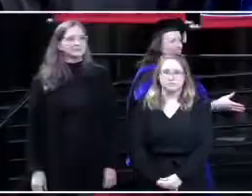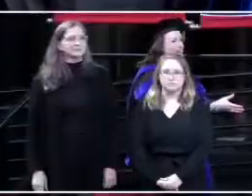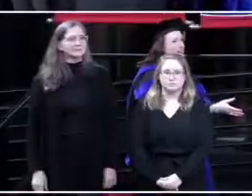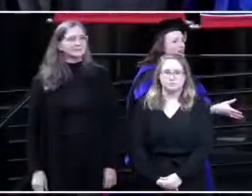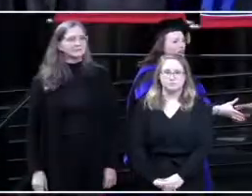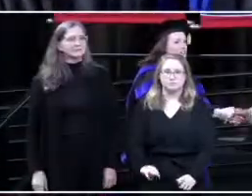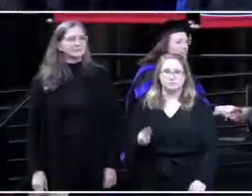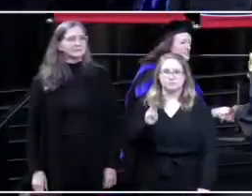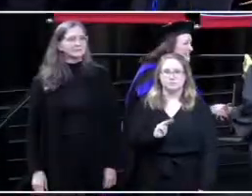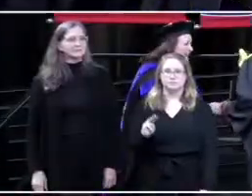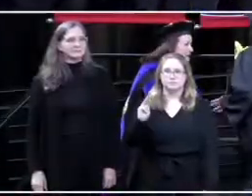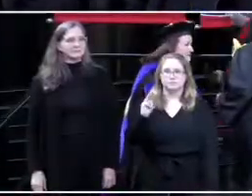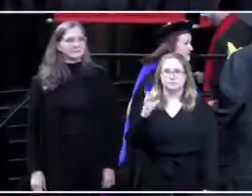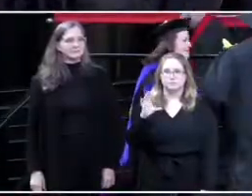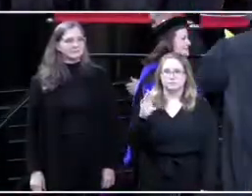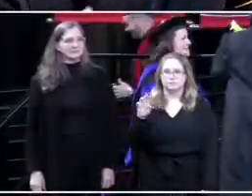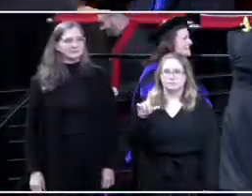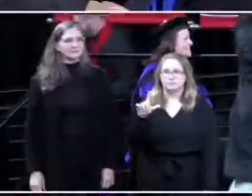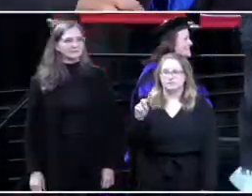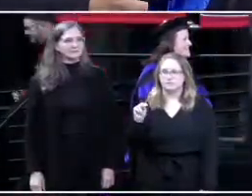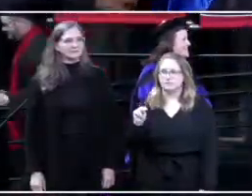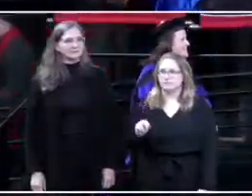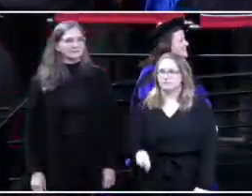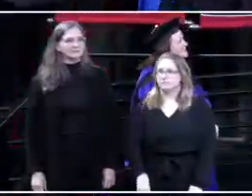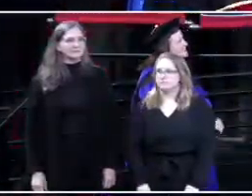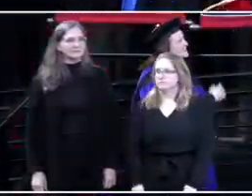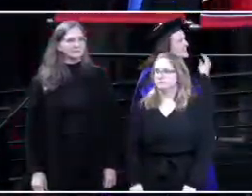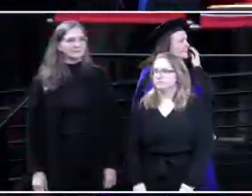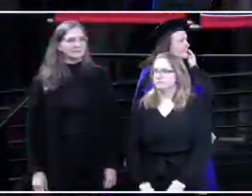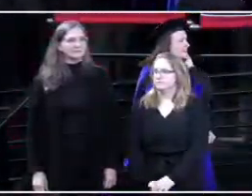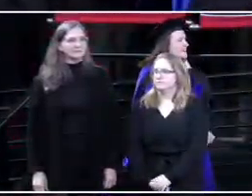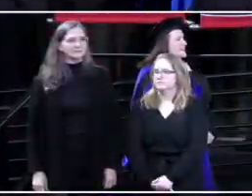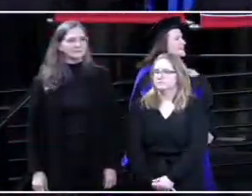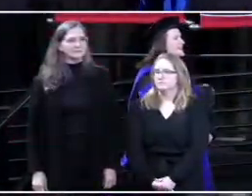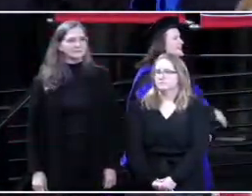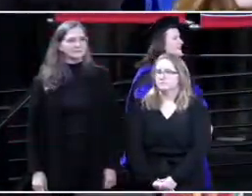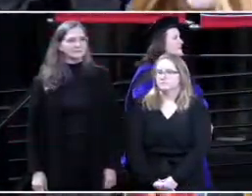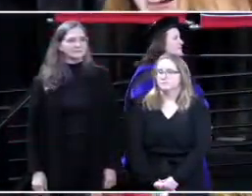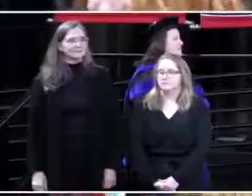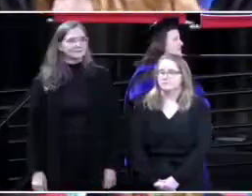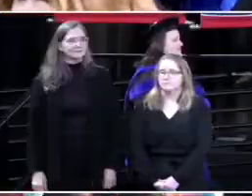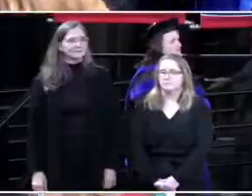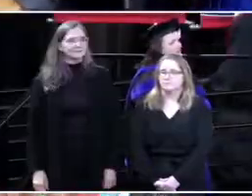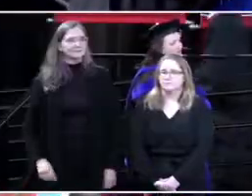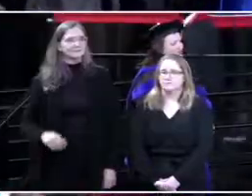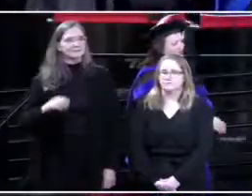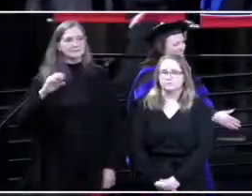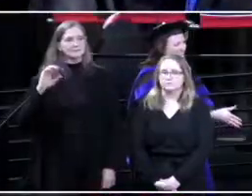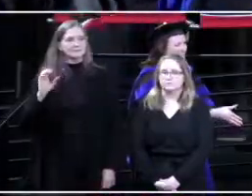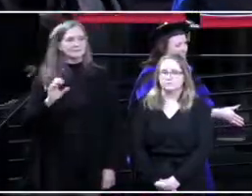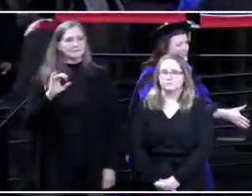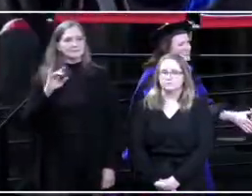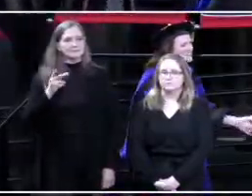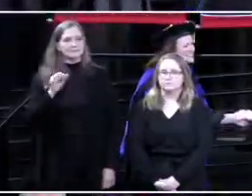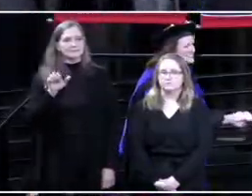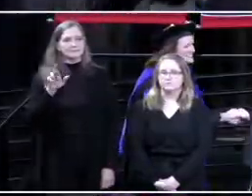Megan Colleen Cullen. Christina Jewel